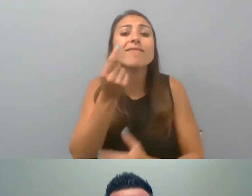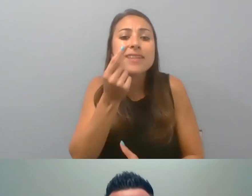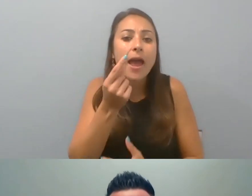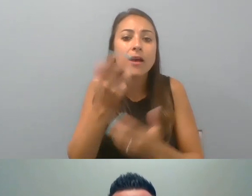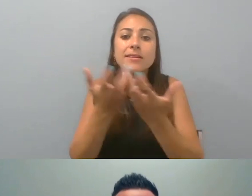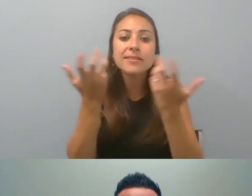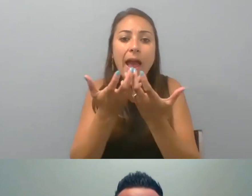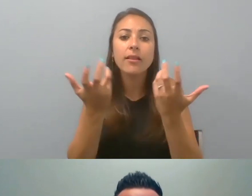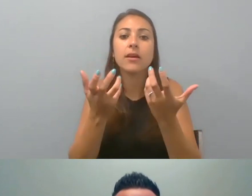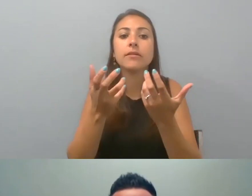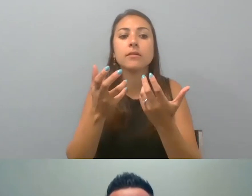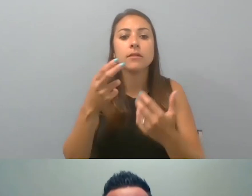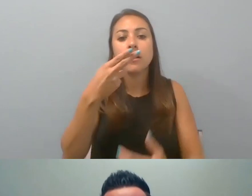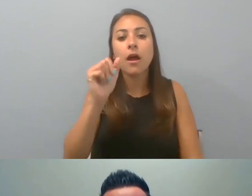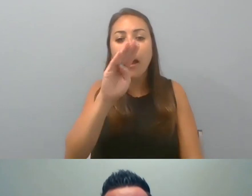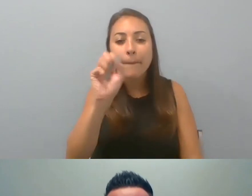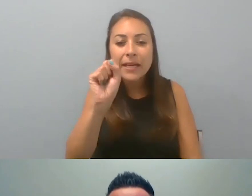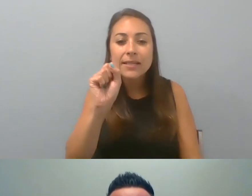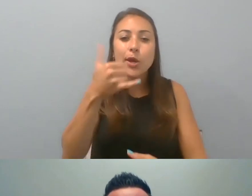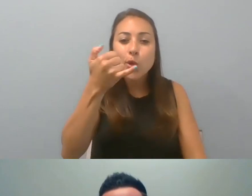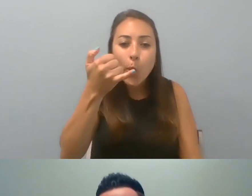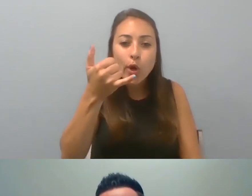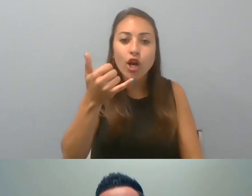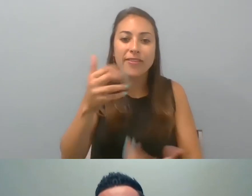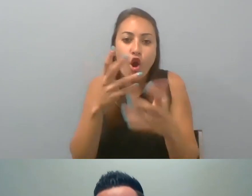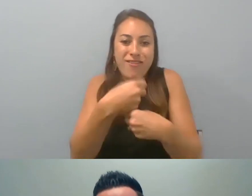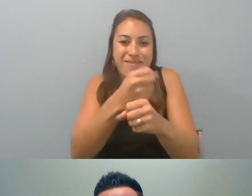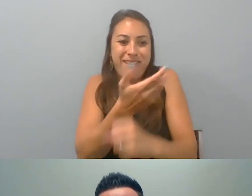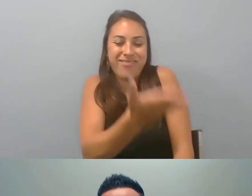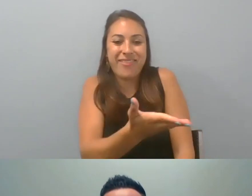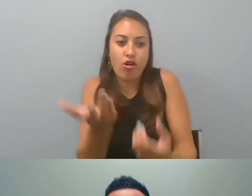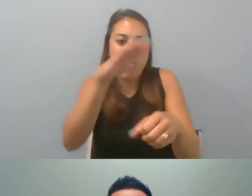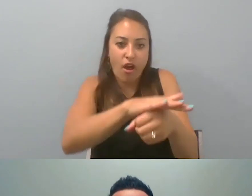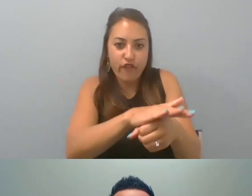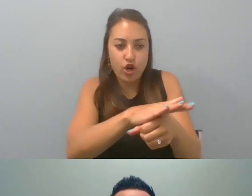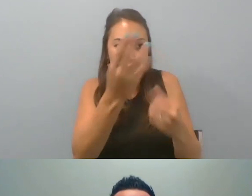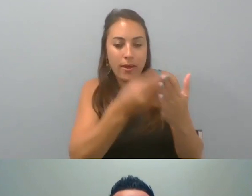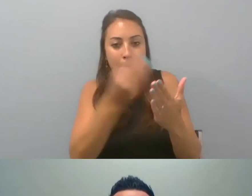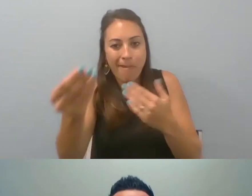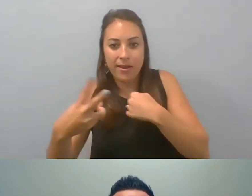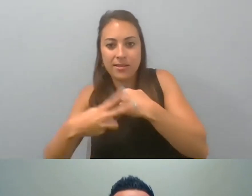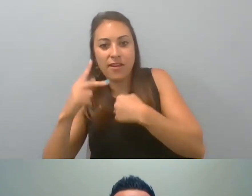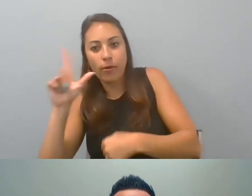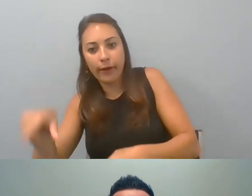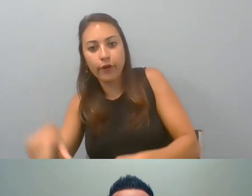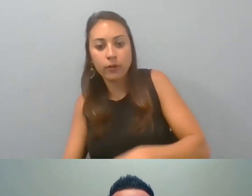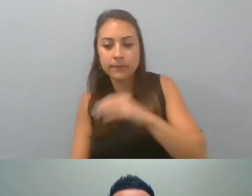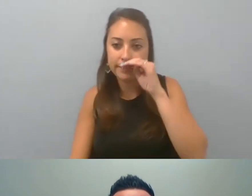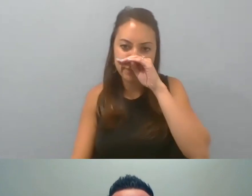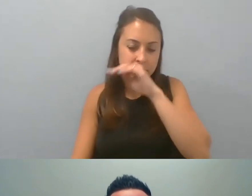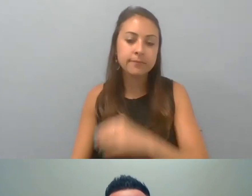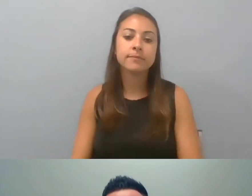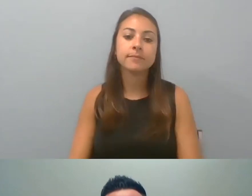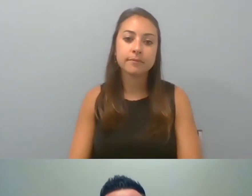Salads, hummus cups, parfait cups, overnight oats, hand fruit salad, things of that nature that are in package